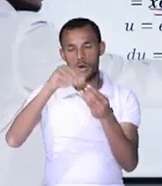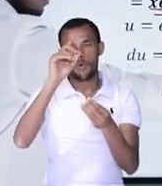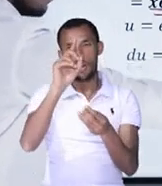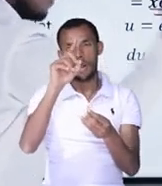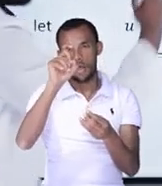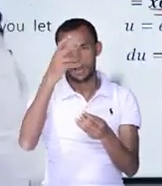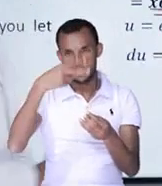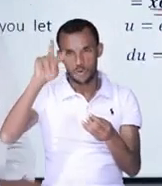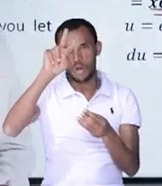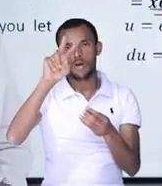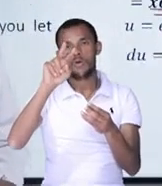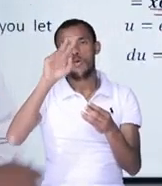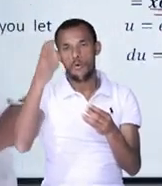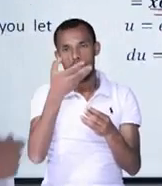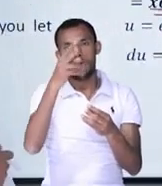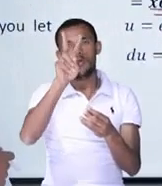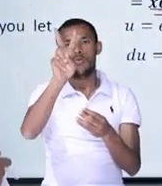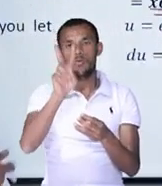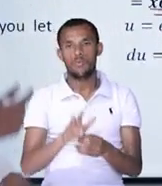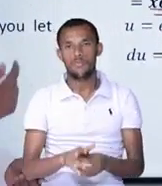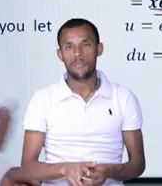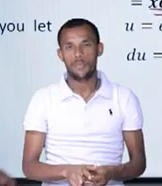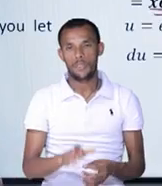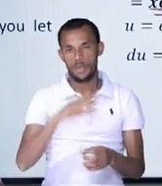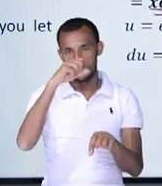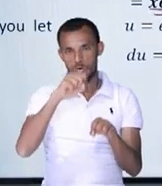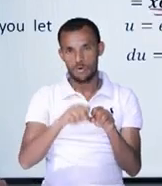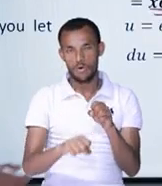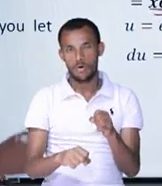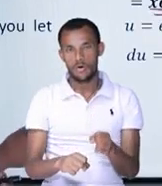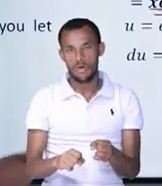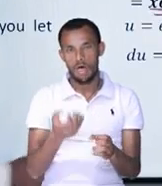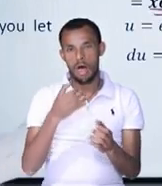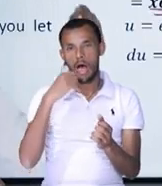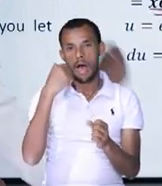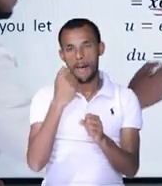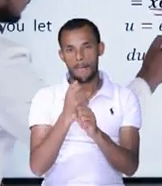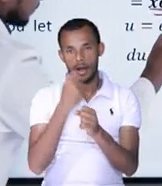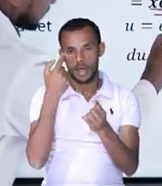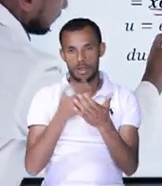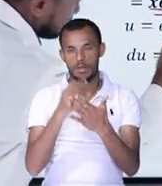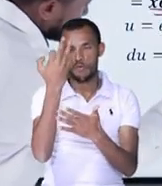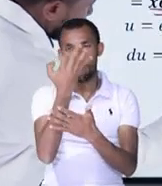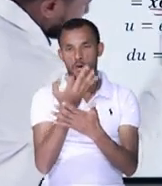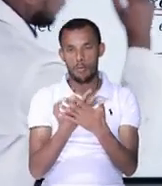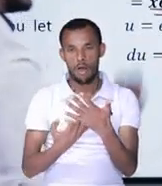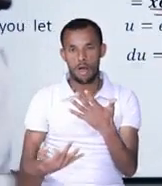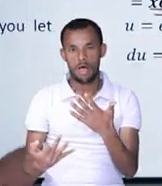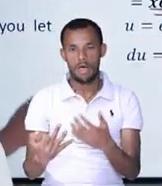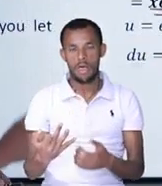x squared over 2. This is it. So applying the formula,